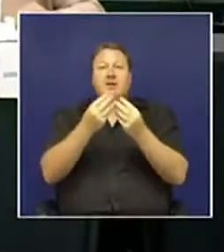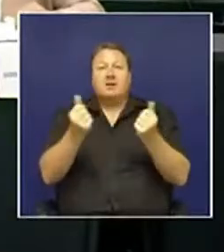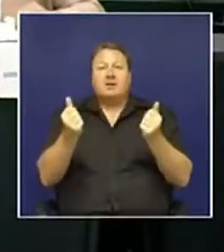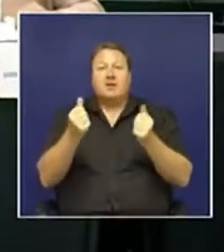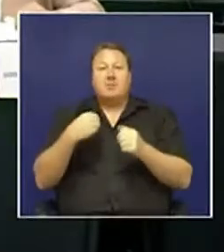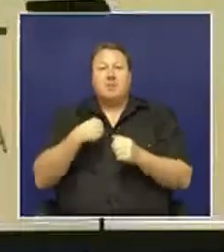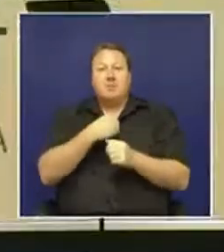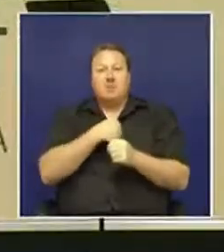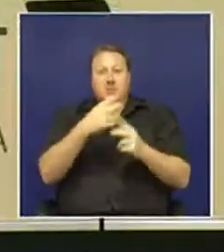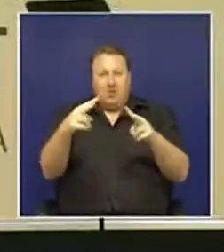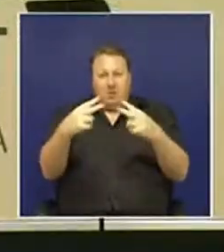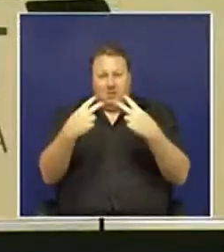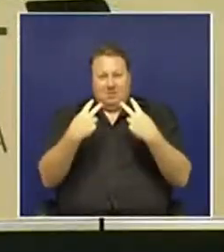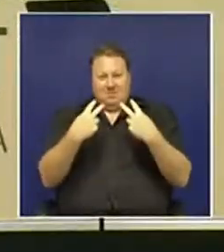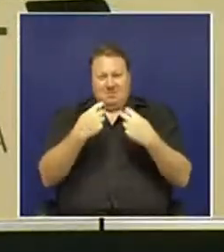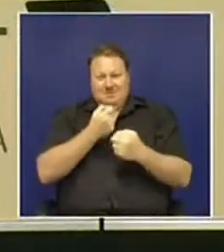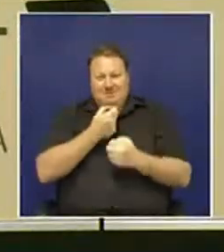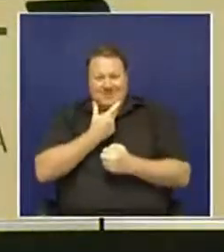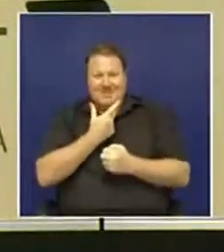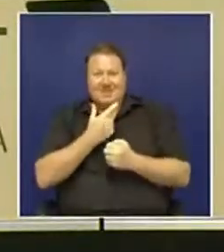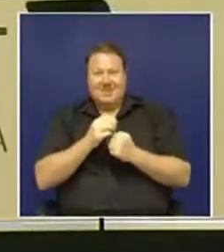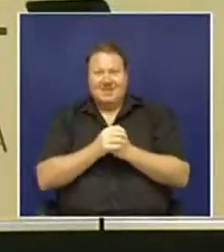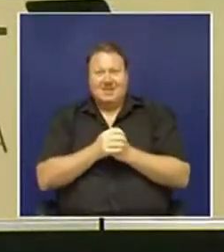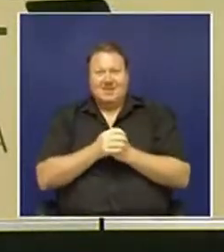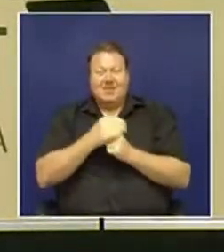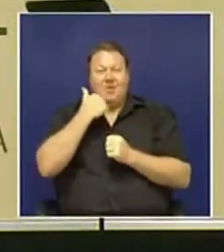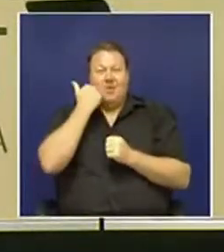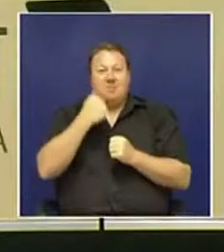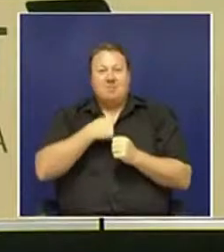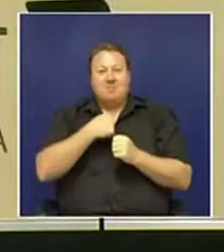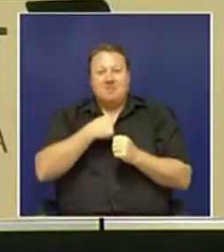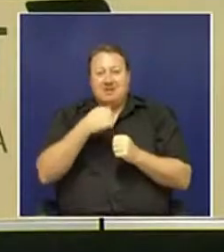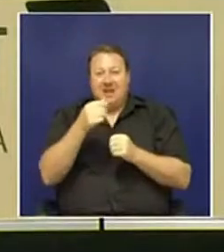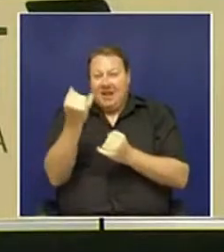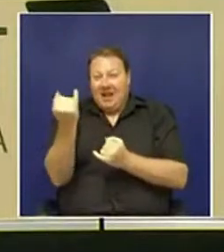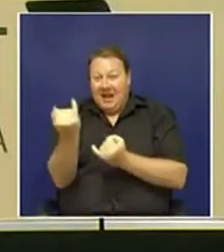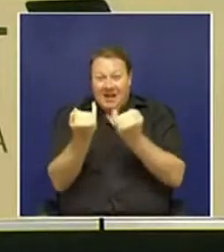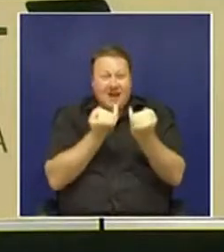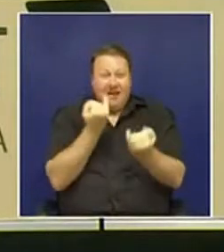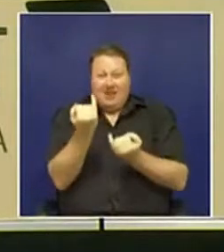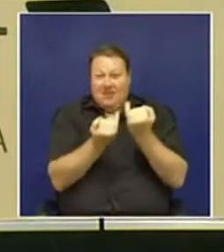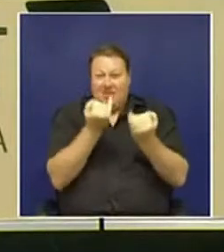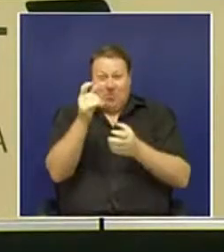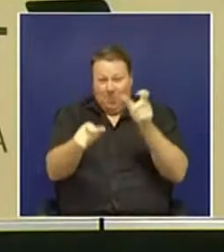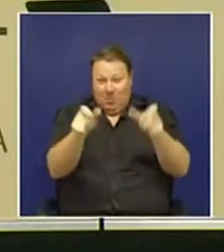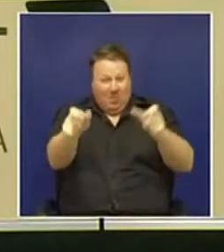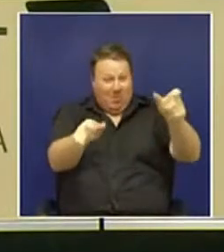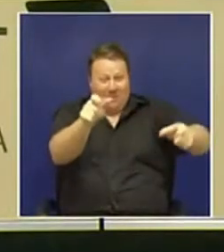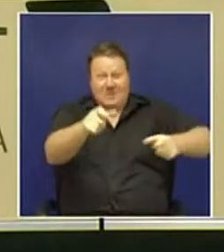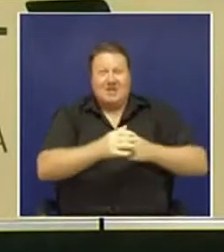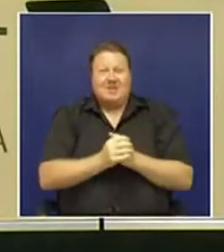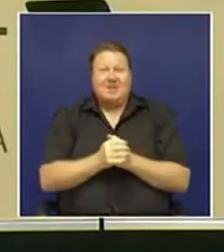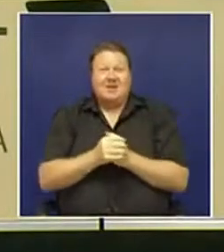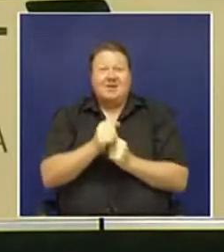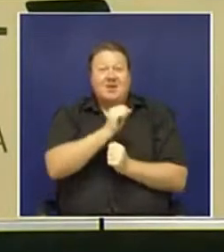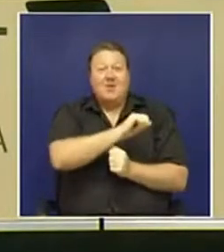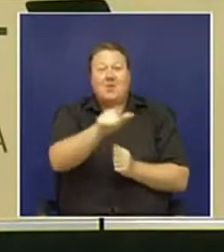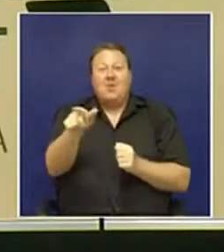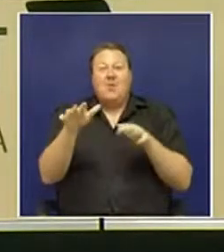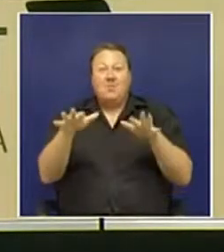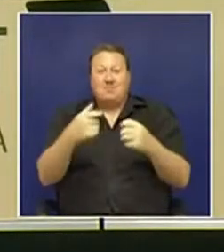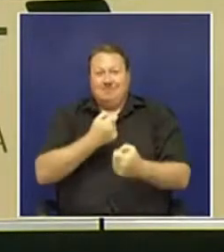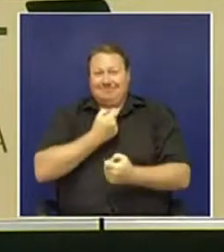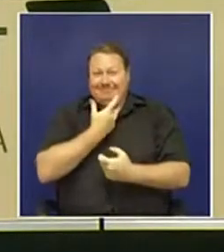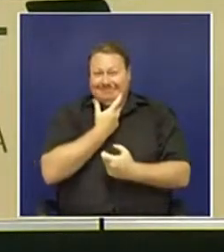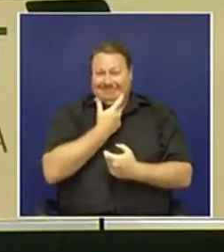smile, wanting me to recognize them individually. So all of you who have been smiling at me,